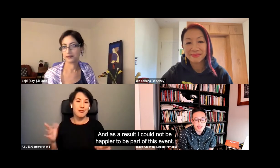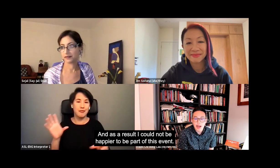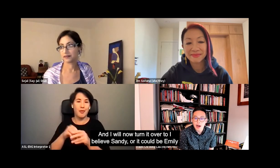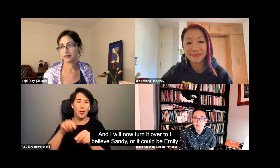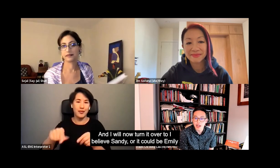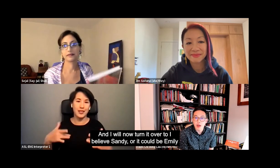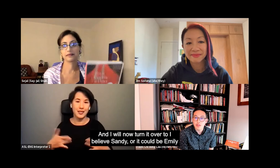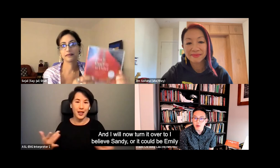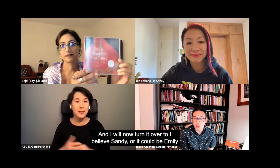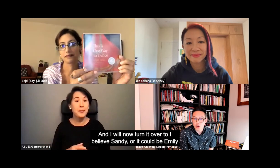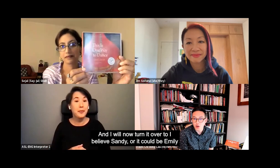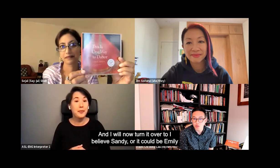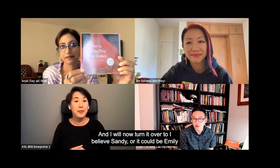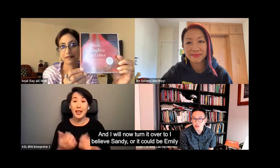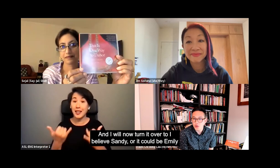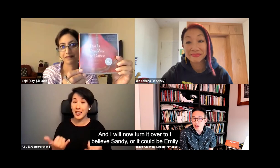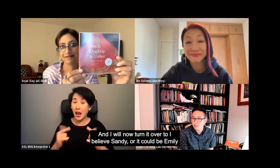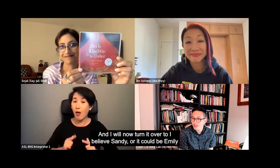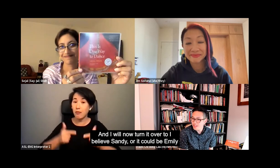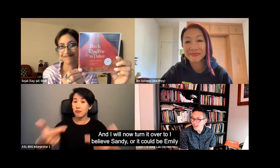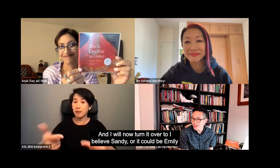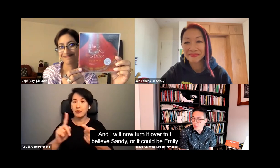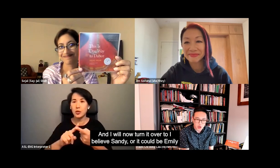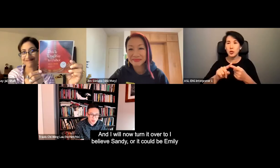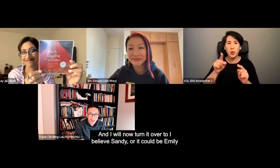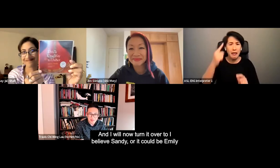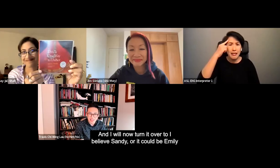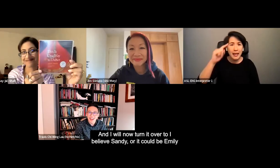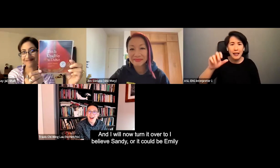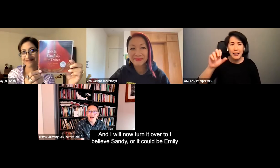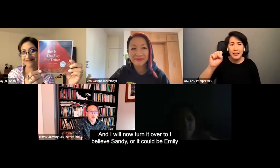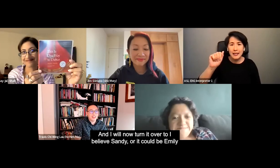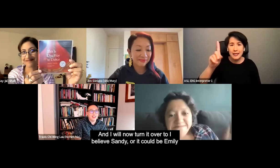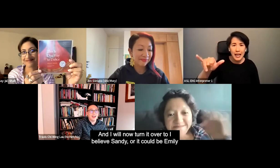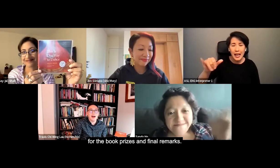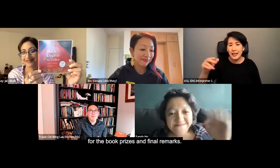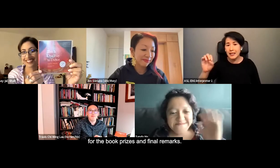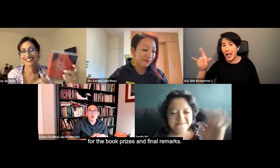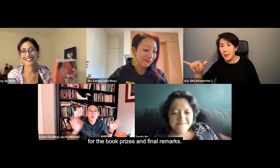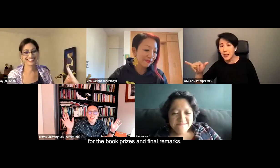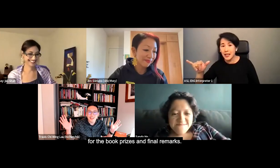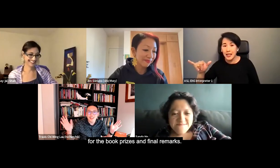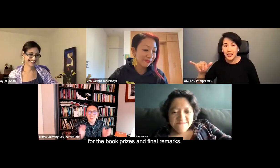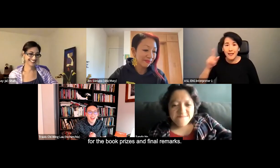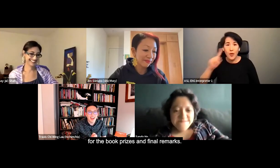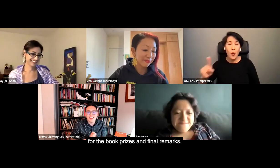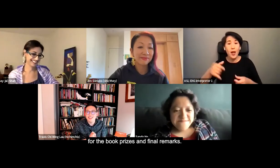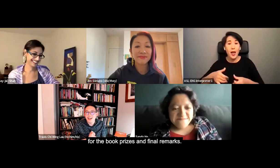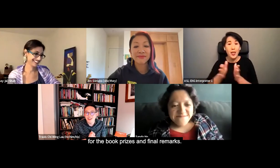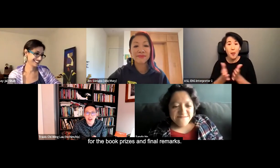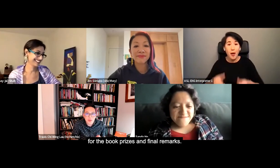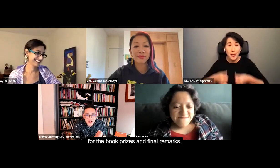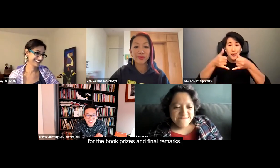event. And I will now turn it over to, I believe, Sandy, or it could be Emily, for the book prizes